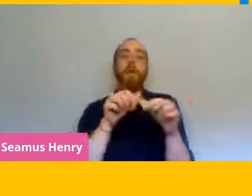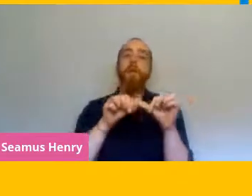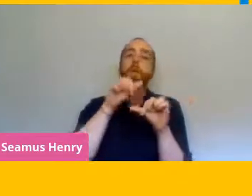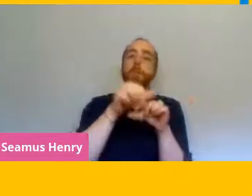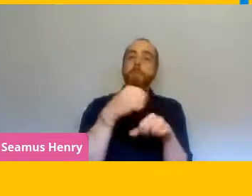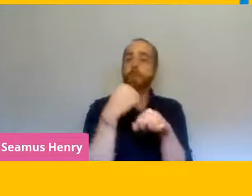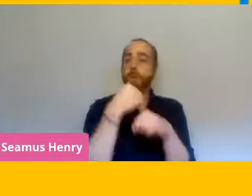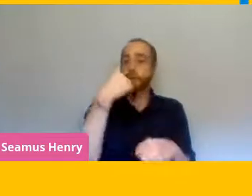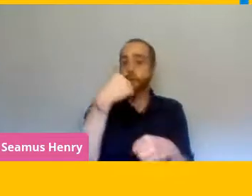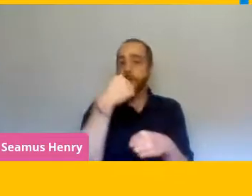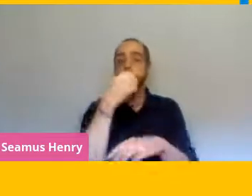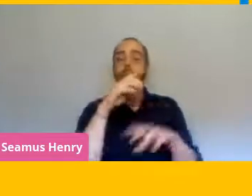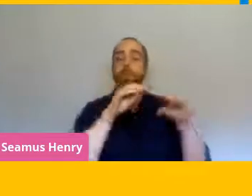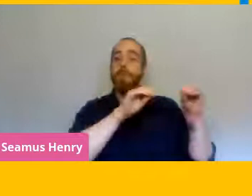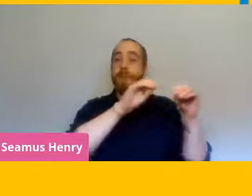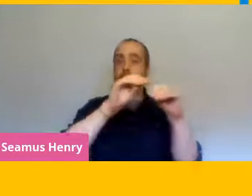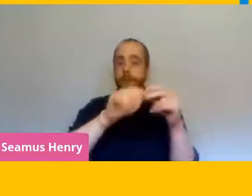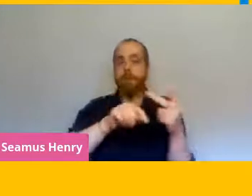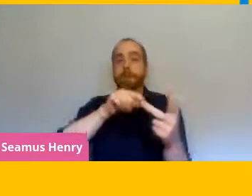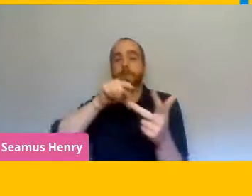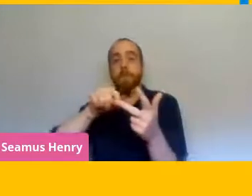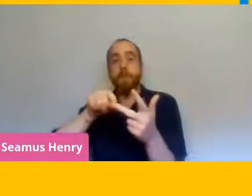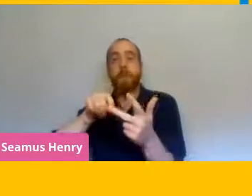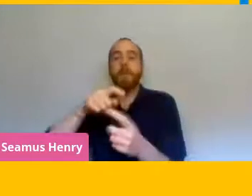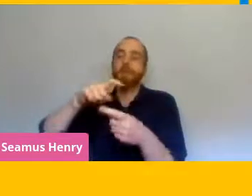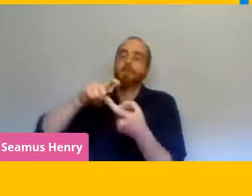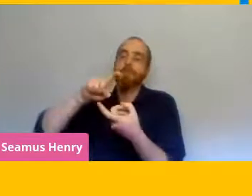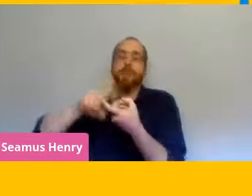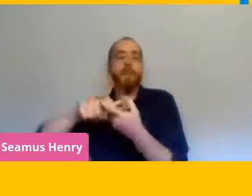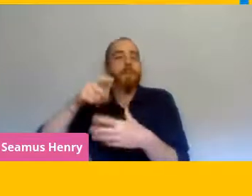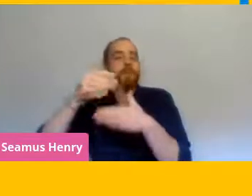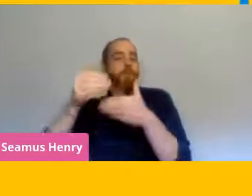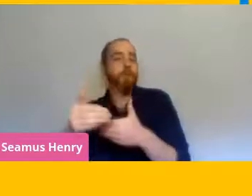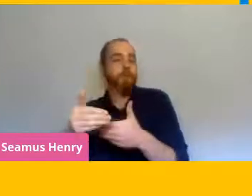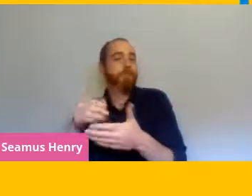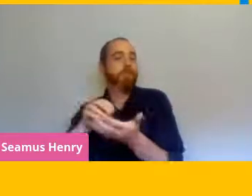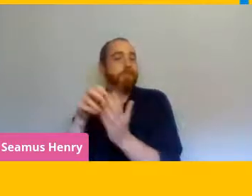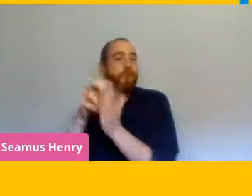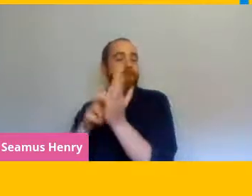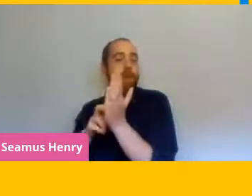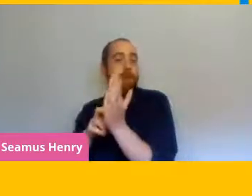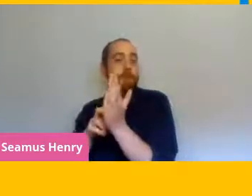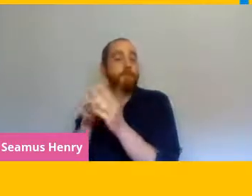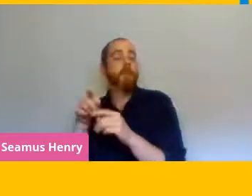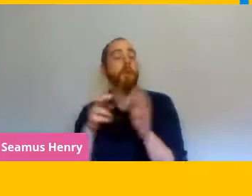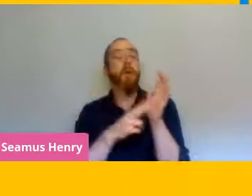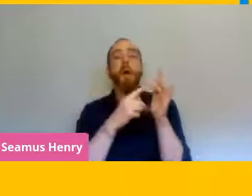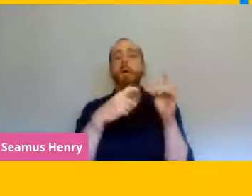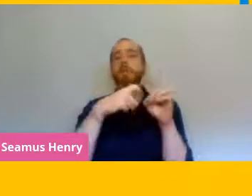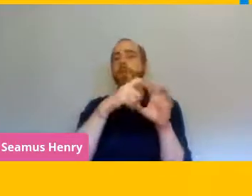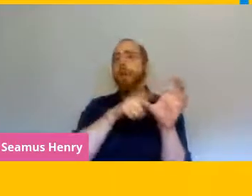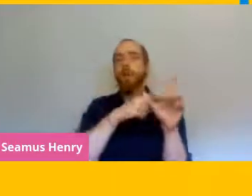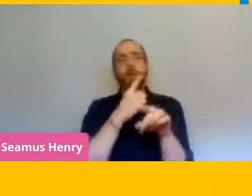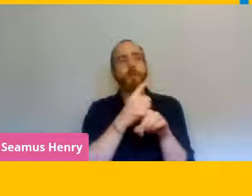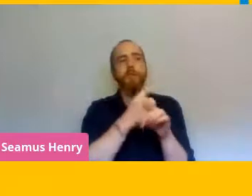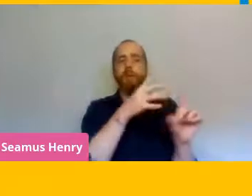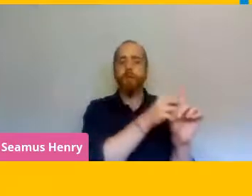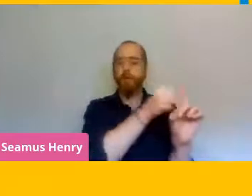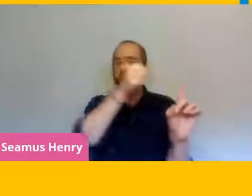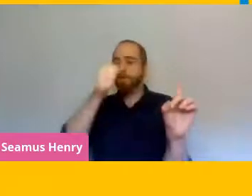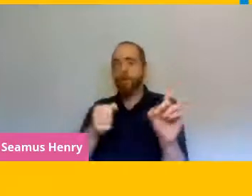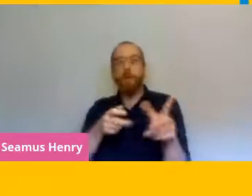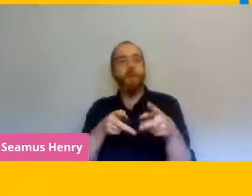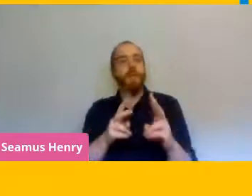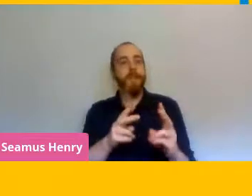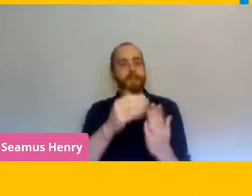than a casual agreement, and then staff on fixed term contracts. So Vicky brought up the furlough scheme in her introduction, and a